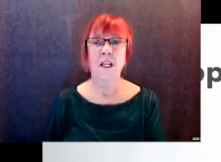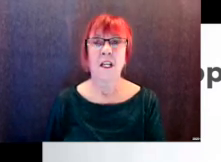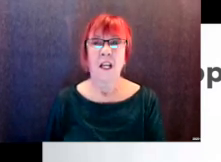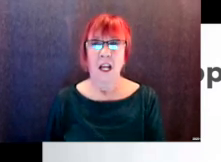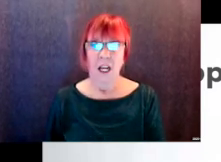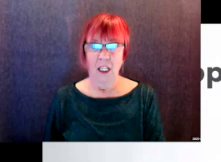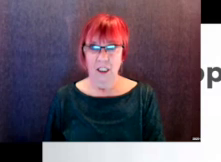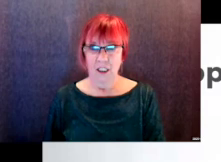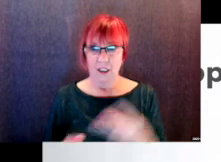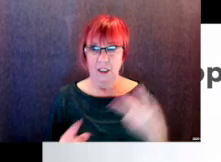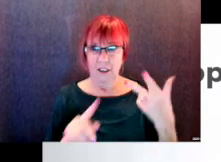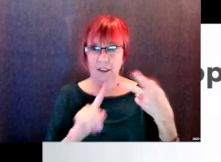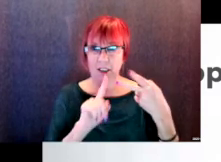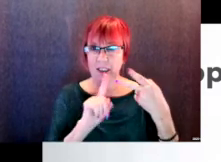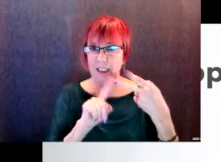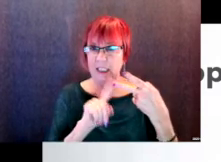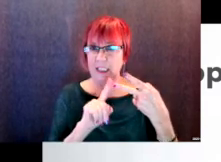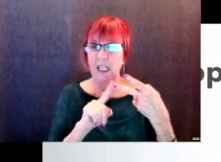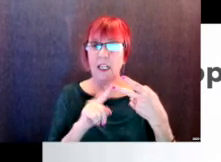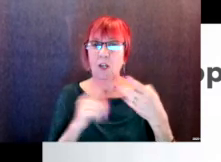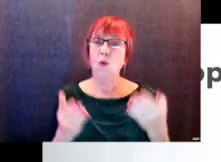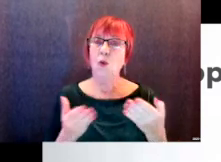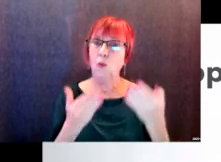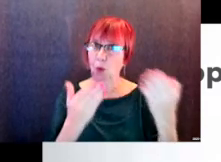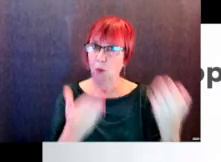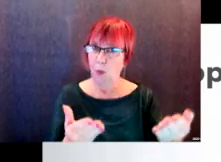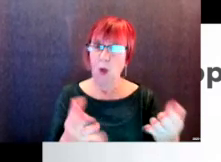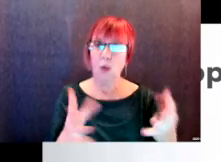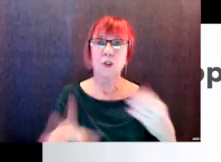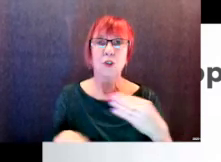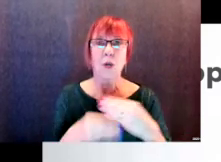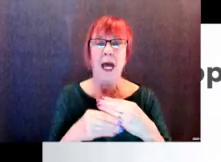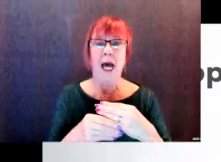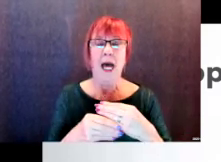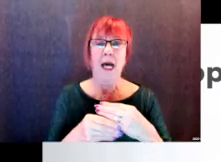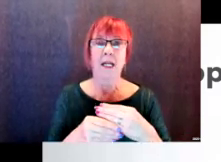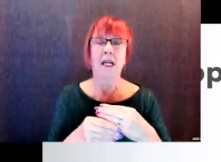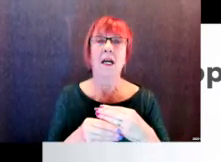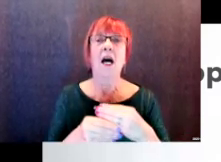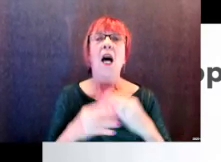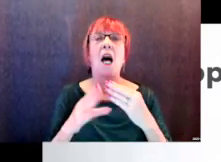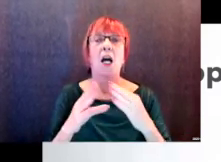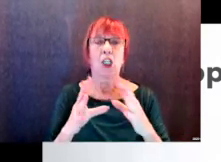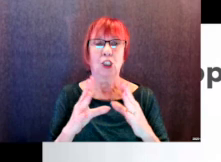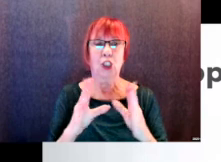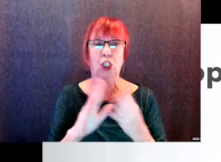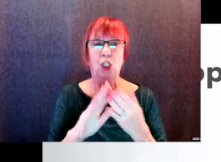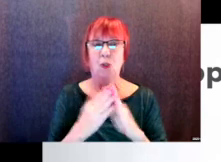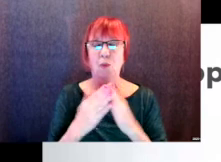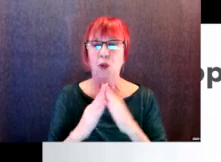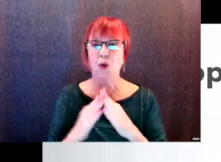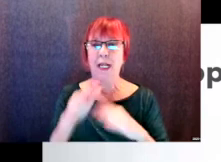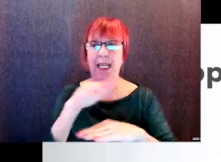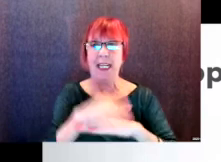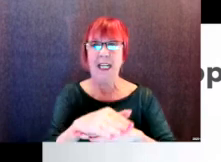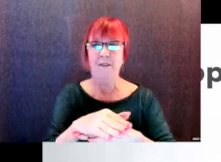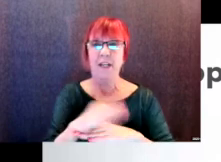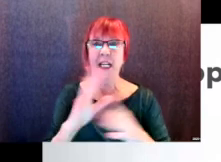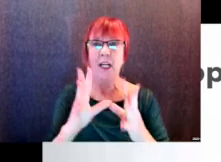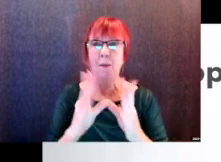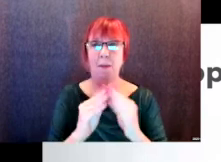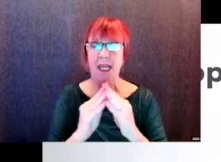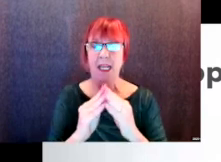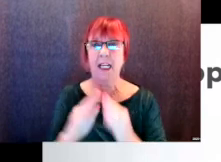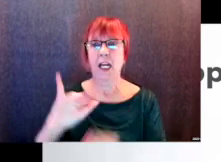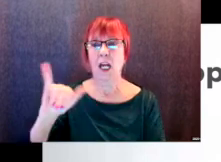our online form to request a meeting with staff. And staff will drop the link in the chat if they haven't already.